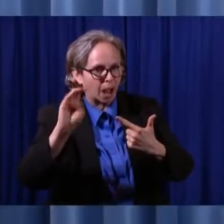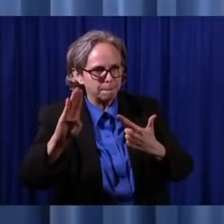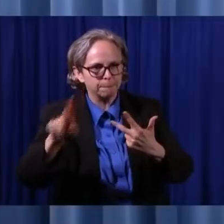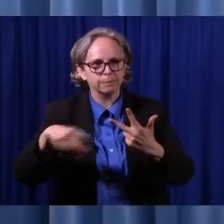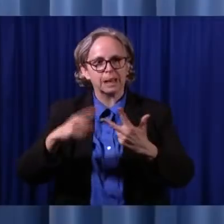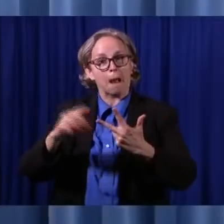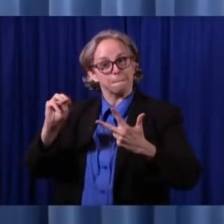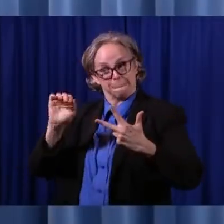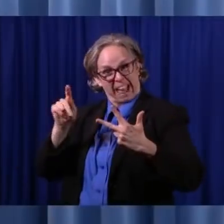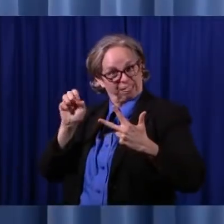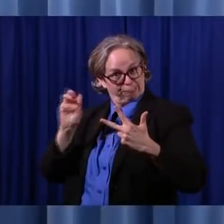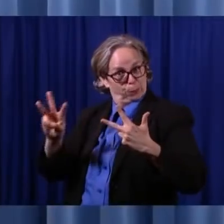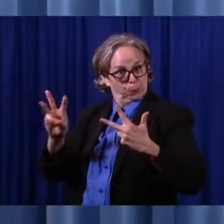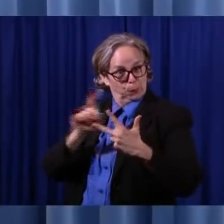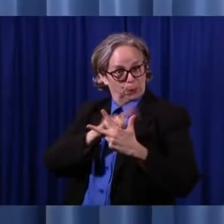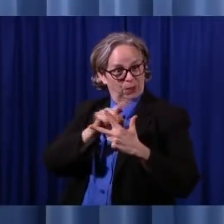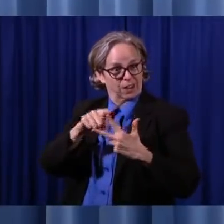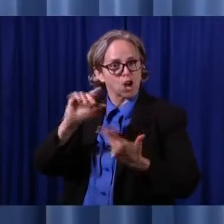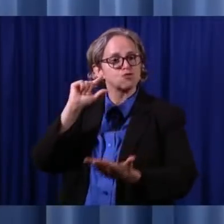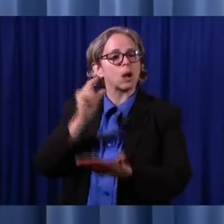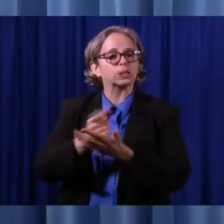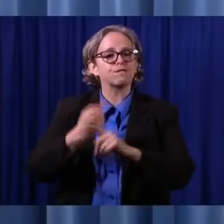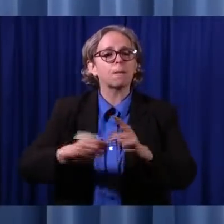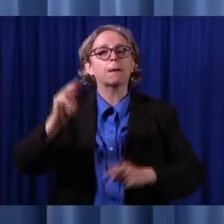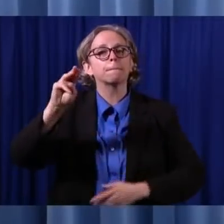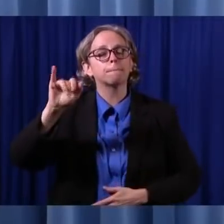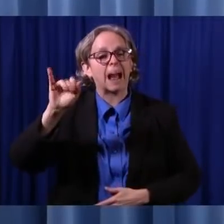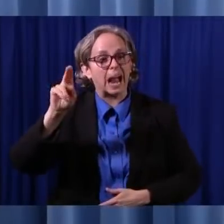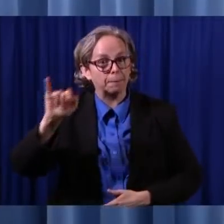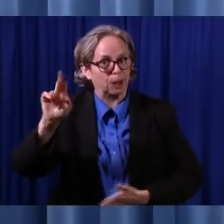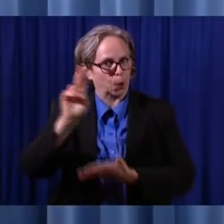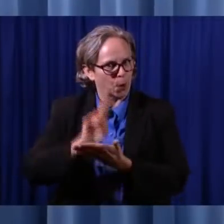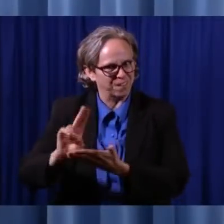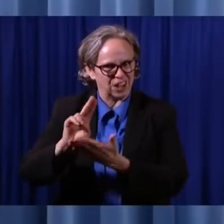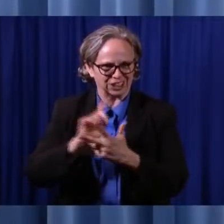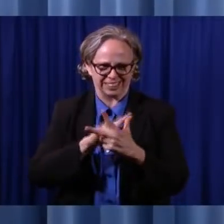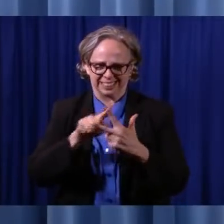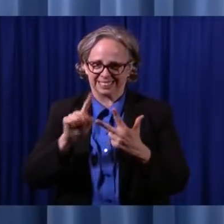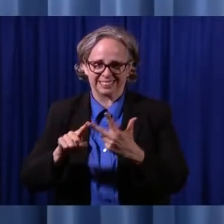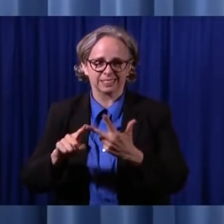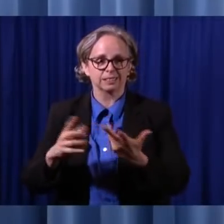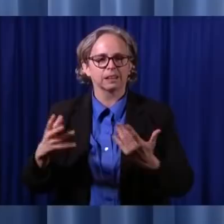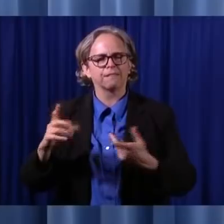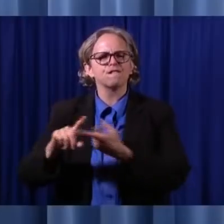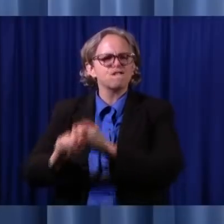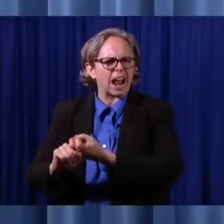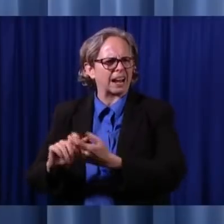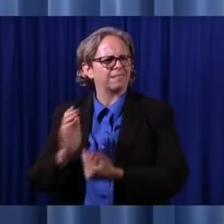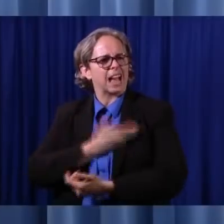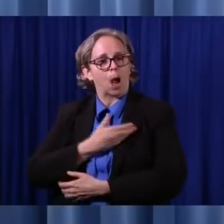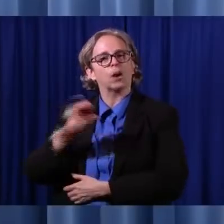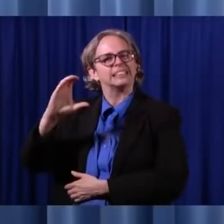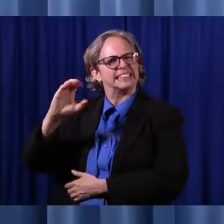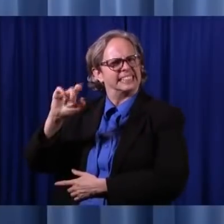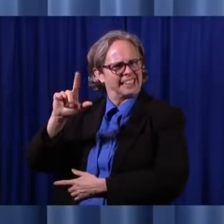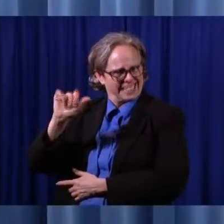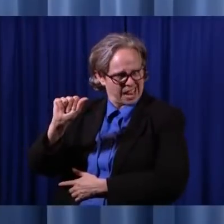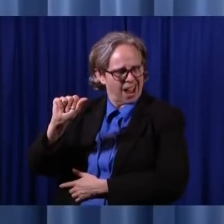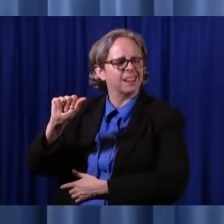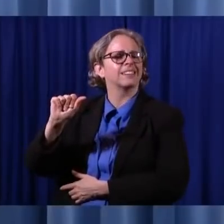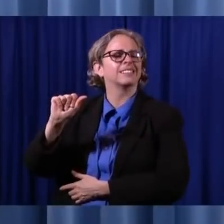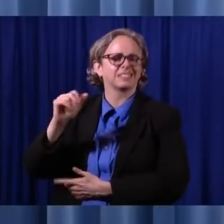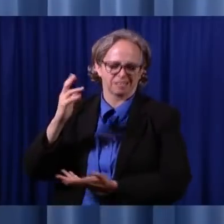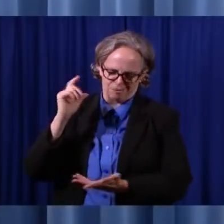our close family friend, Cecilia Comerford, who also graduated the same day from Miami University. Fran, I also